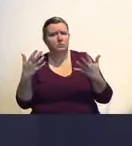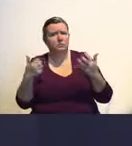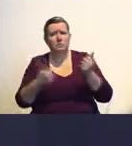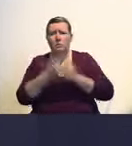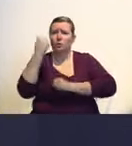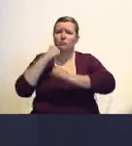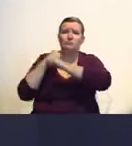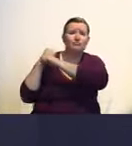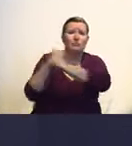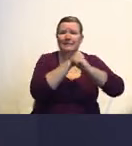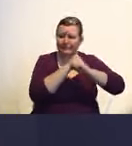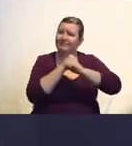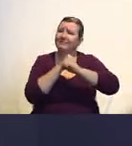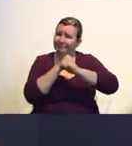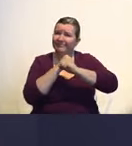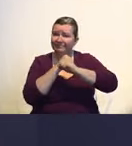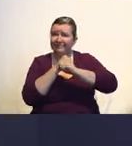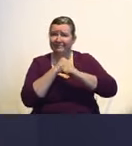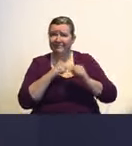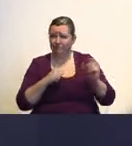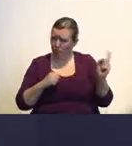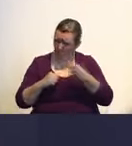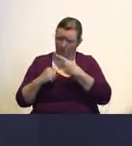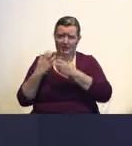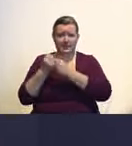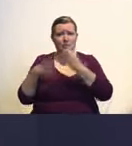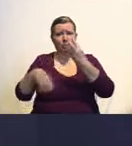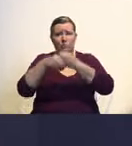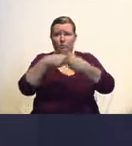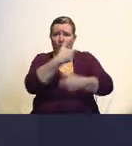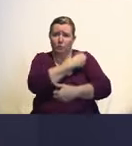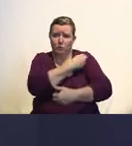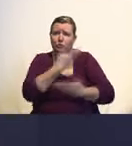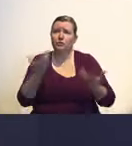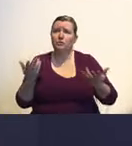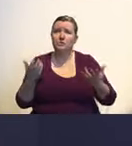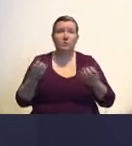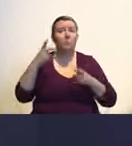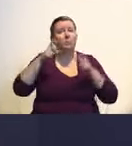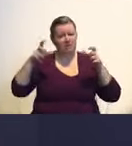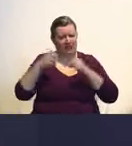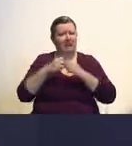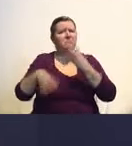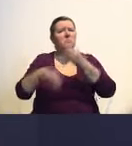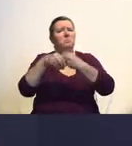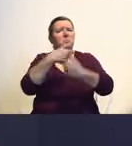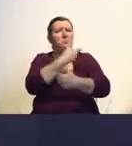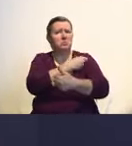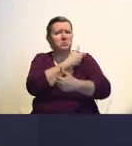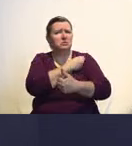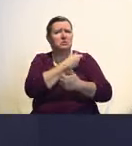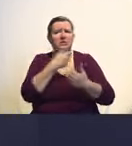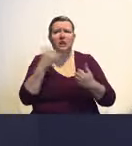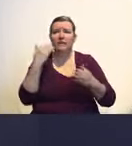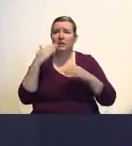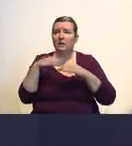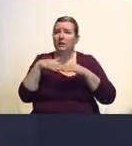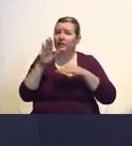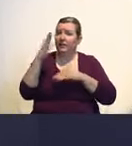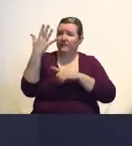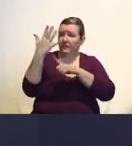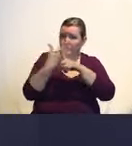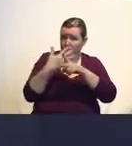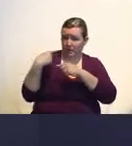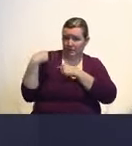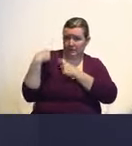COVID-19, please get a booster. Most people are eligible to receive a booster if it has been at least 5 months